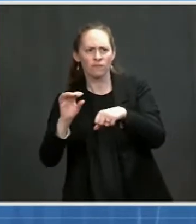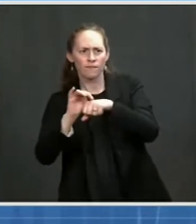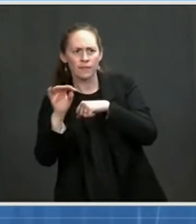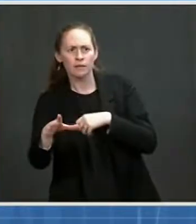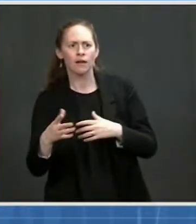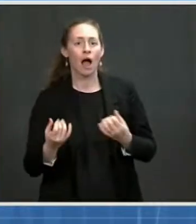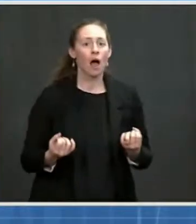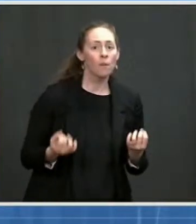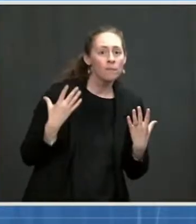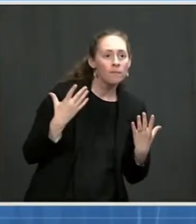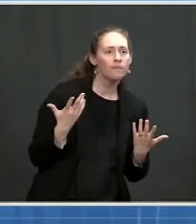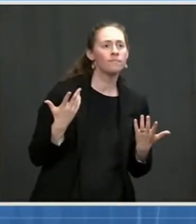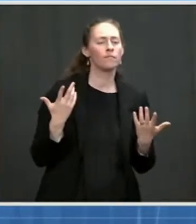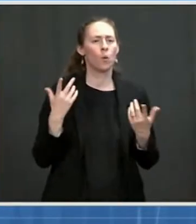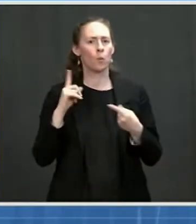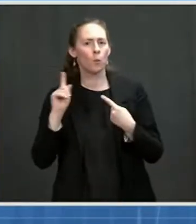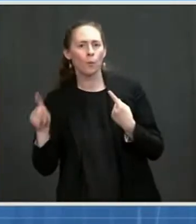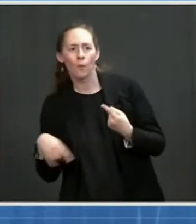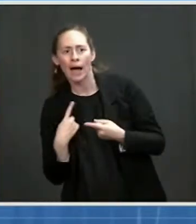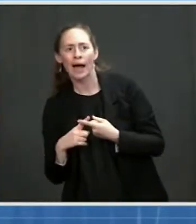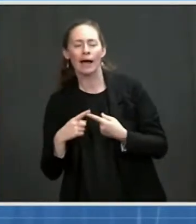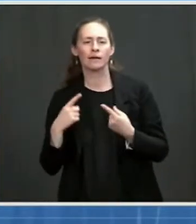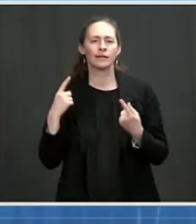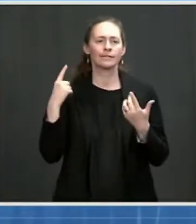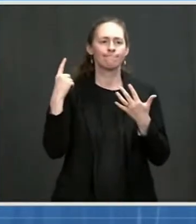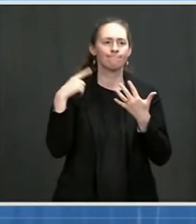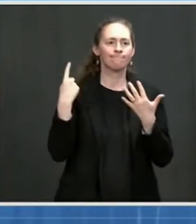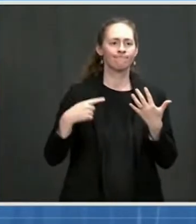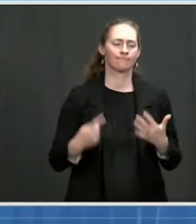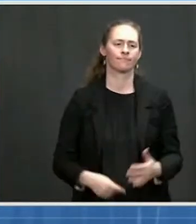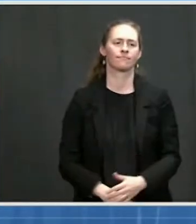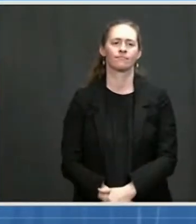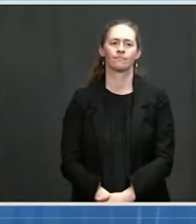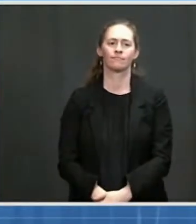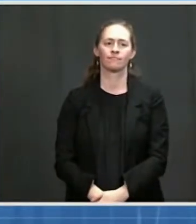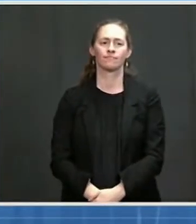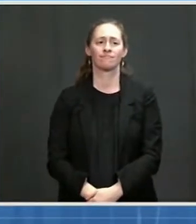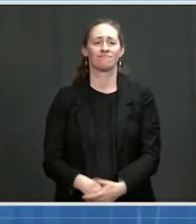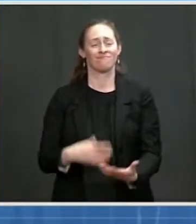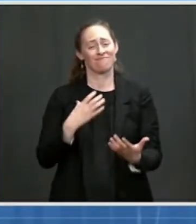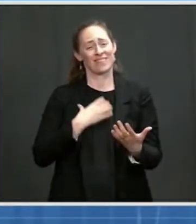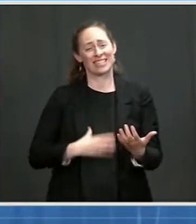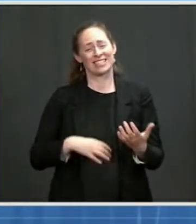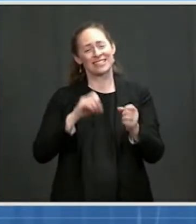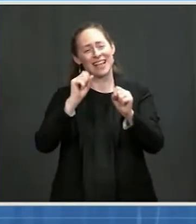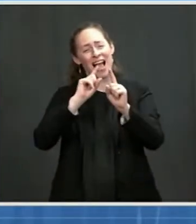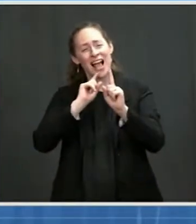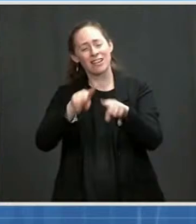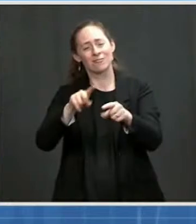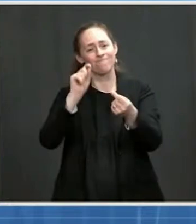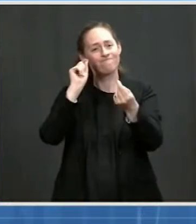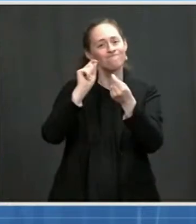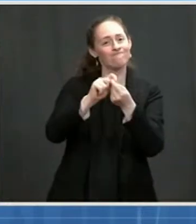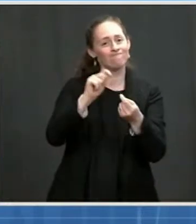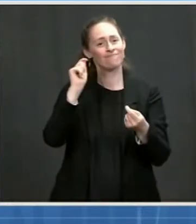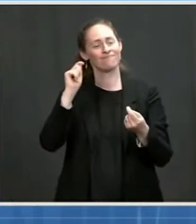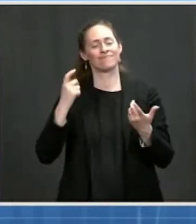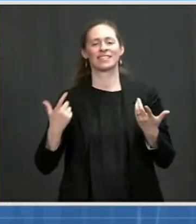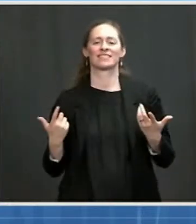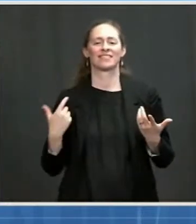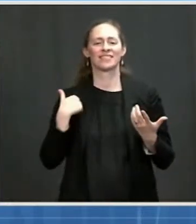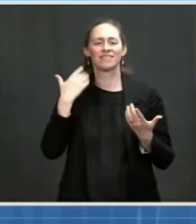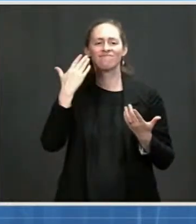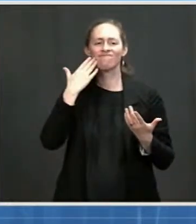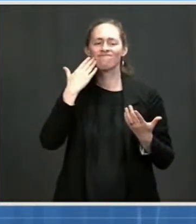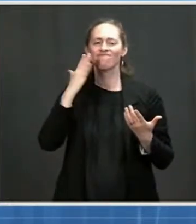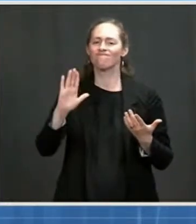a specific time and say X number of months. But quite frankly, we don't know the answer to that right now, but we're continuing to